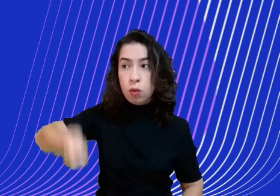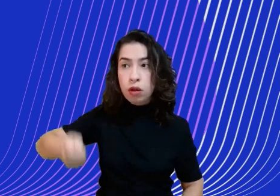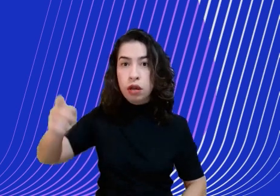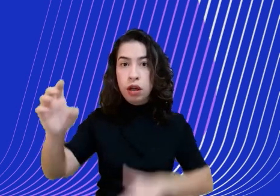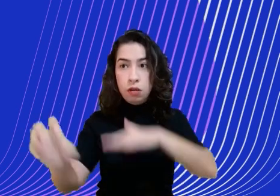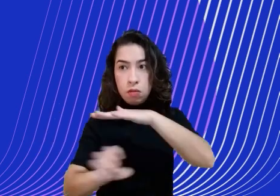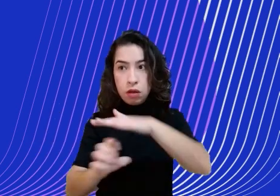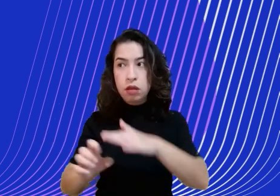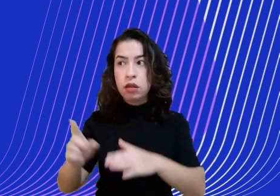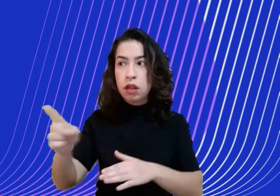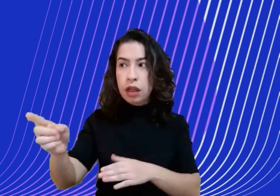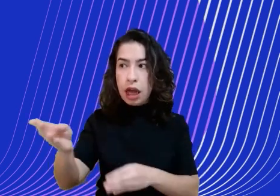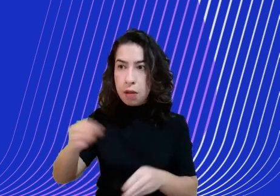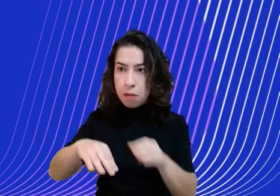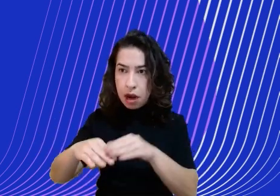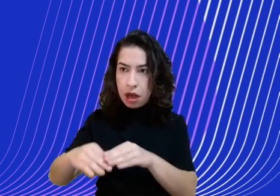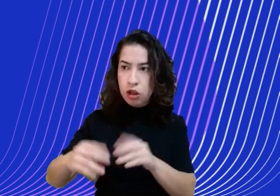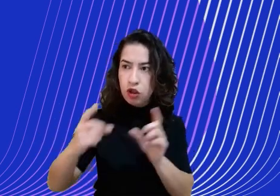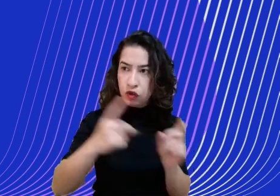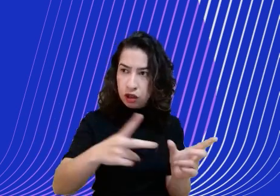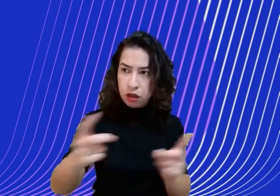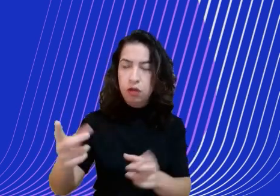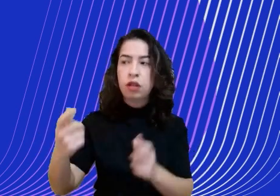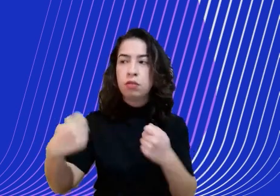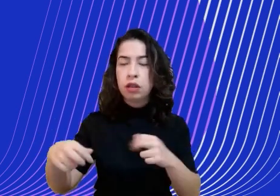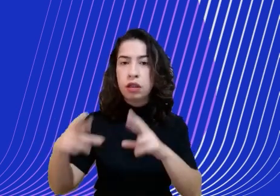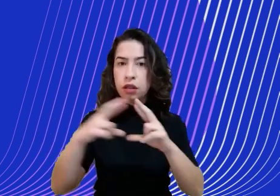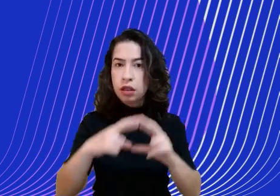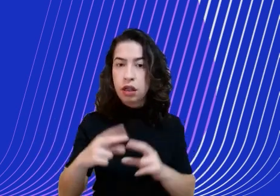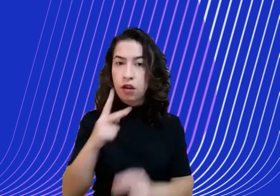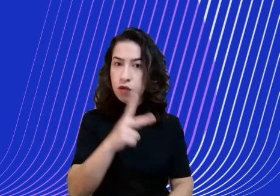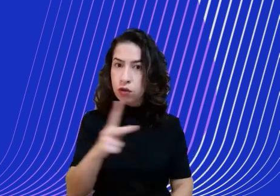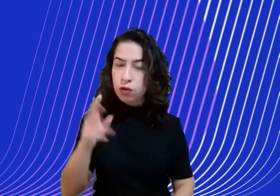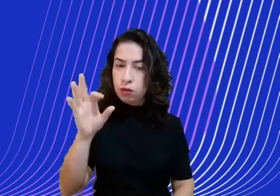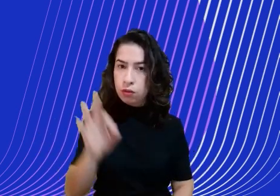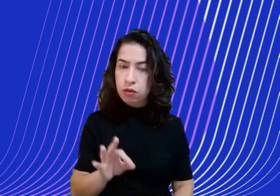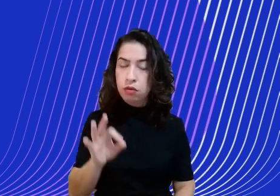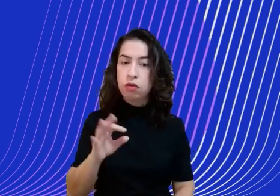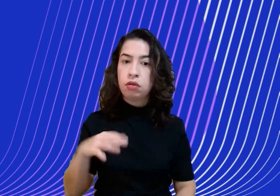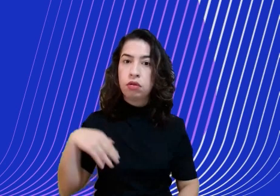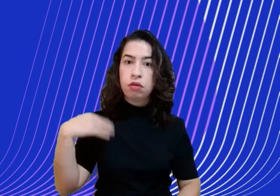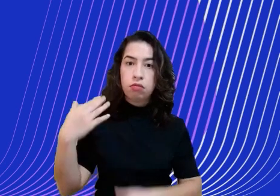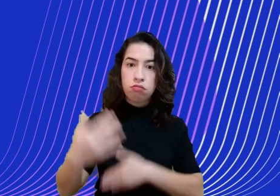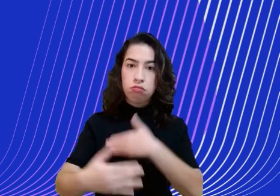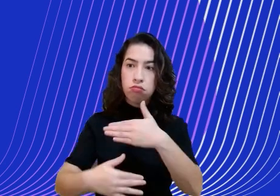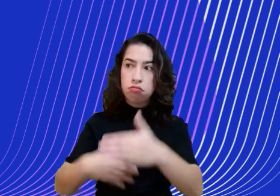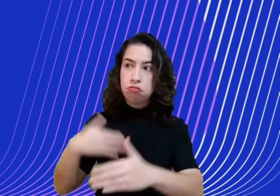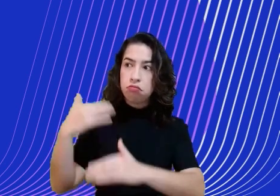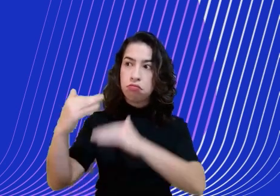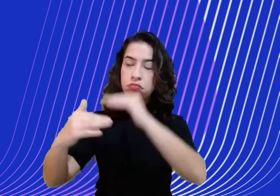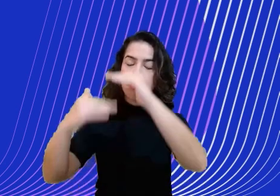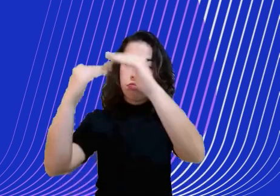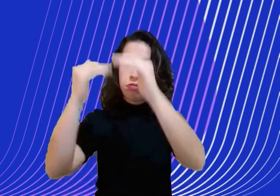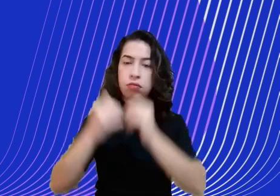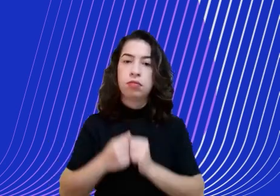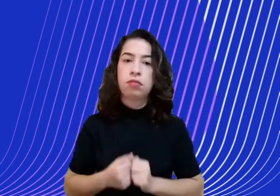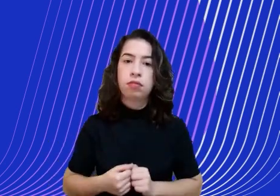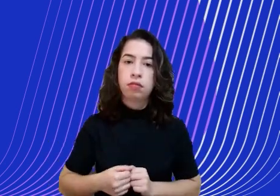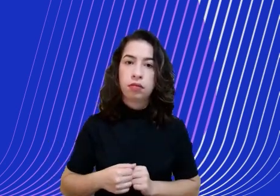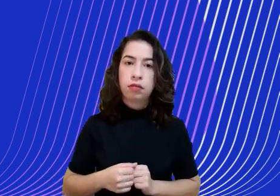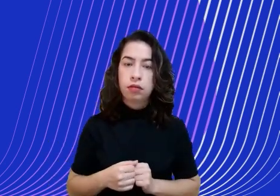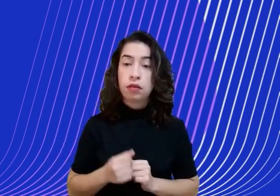the packagings that they put on the market. And this somehow was created a chain. So the market evolved,